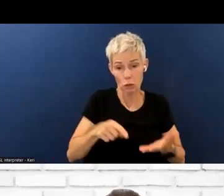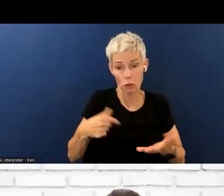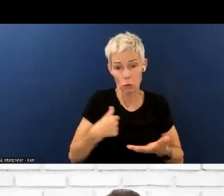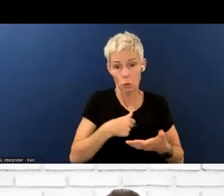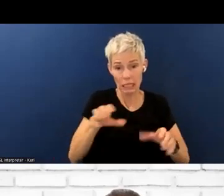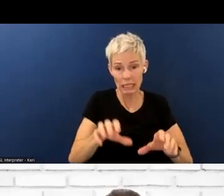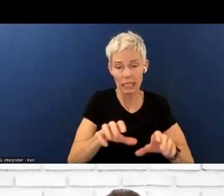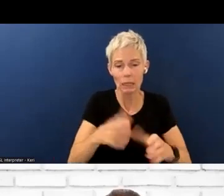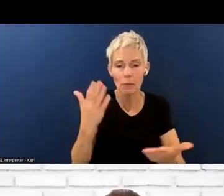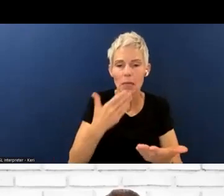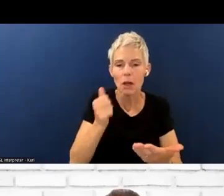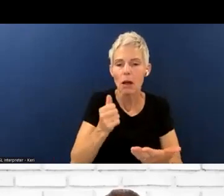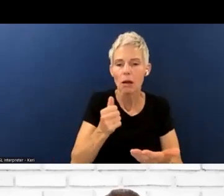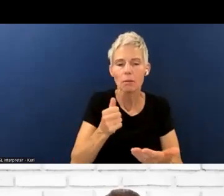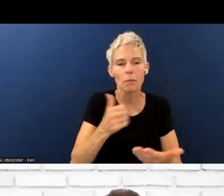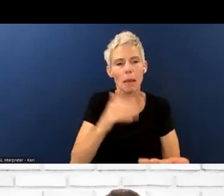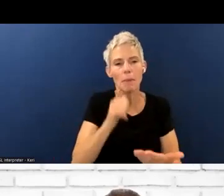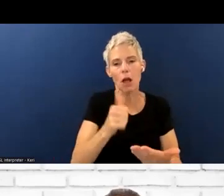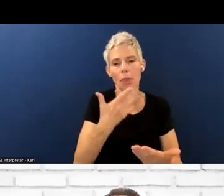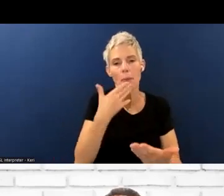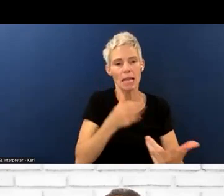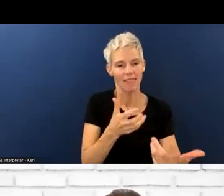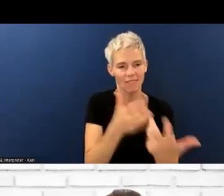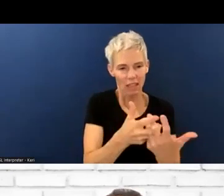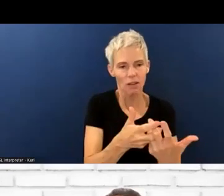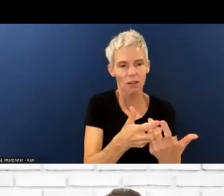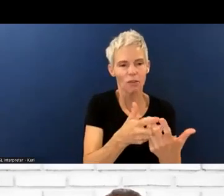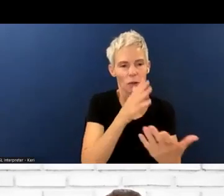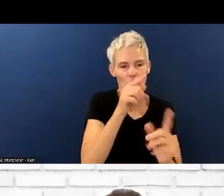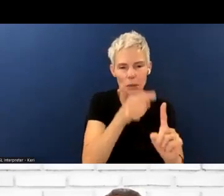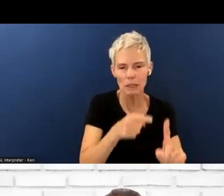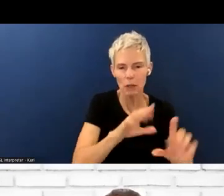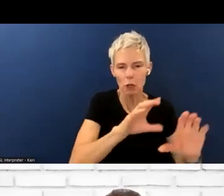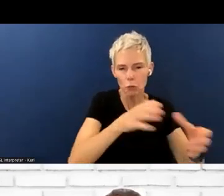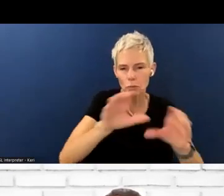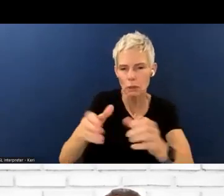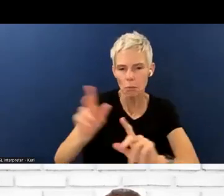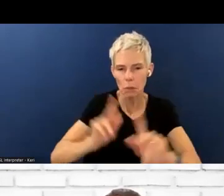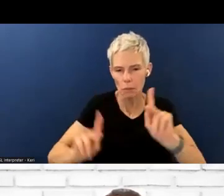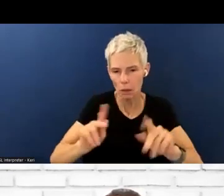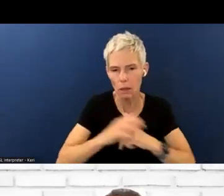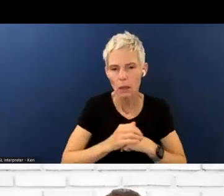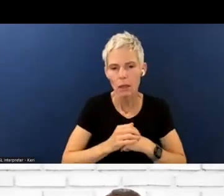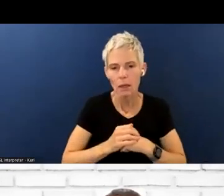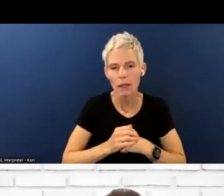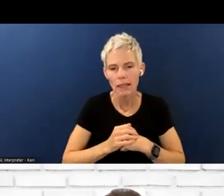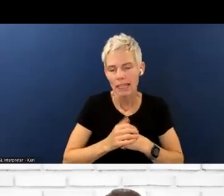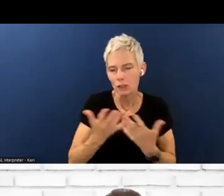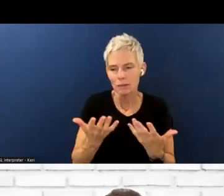best fit for some of these populations. Just the logistics and mechanics